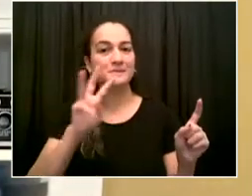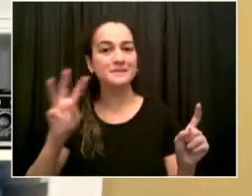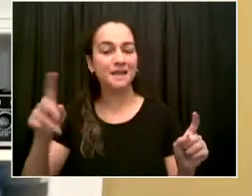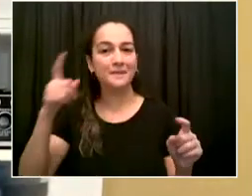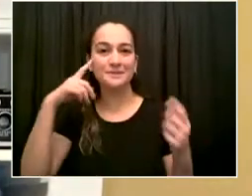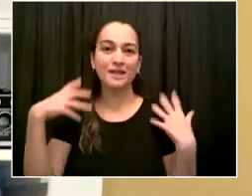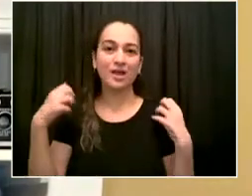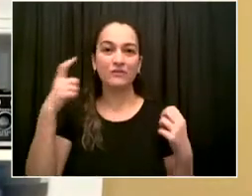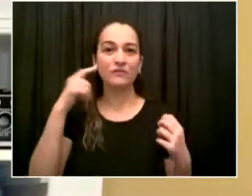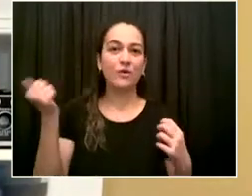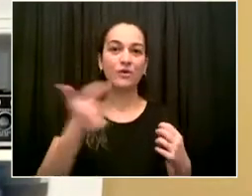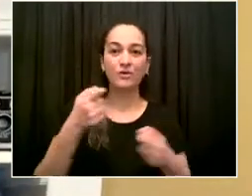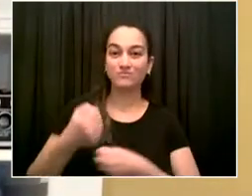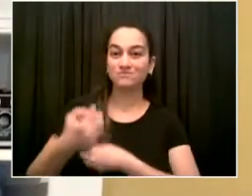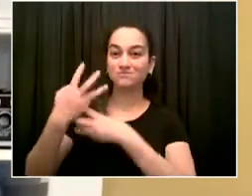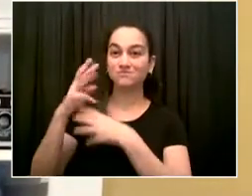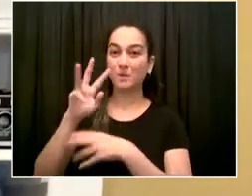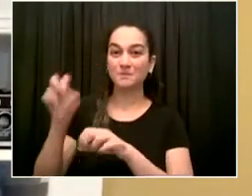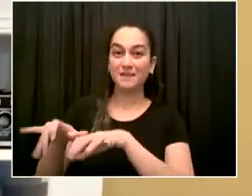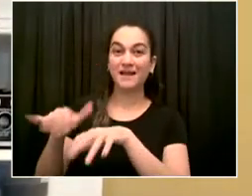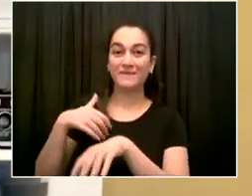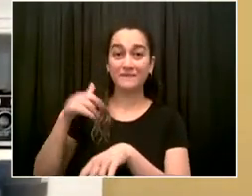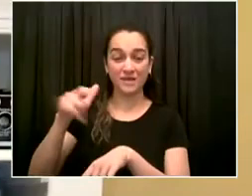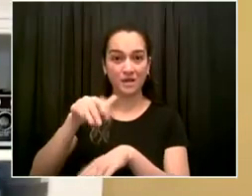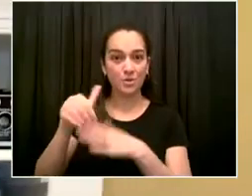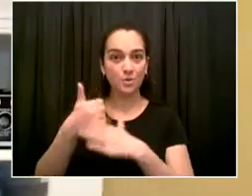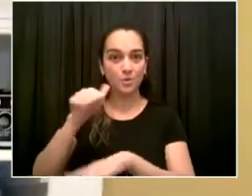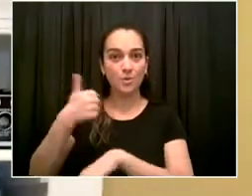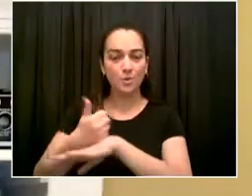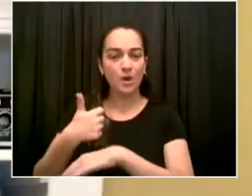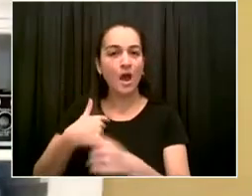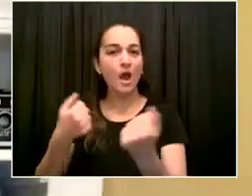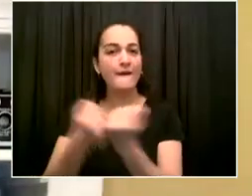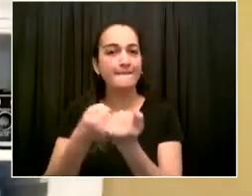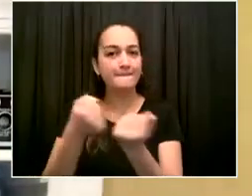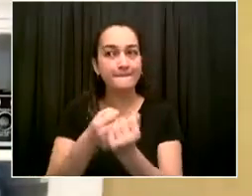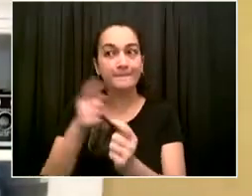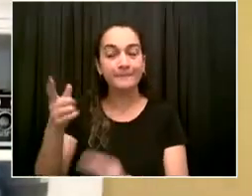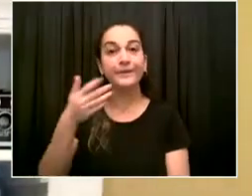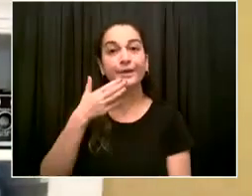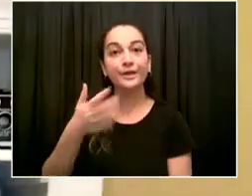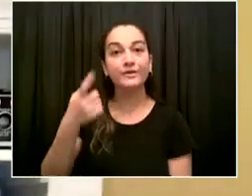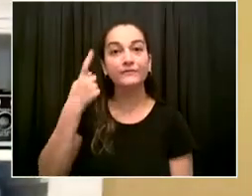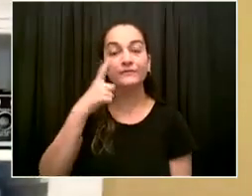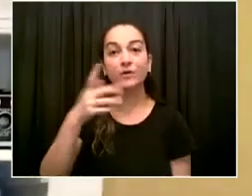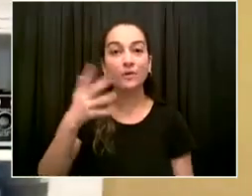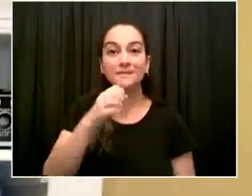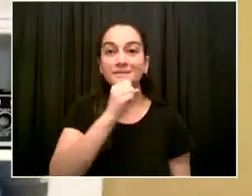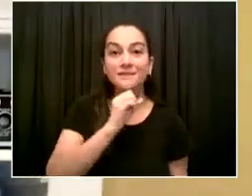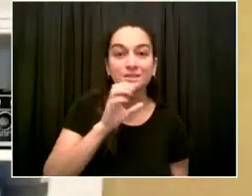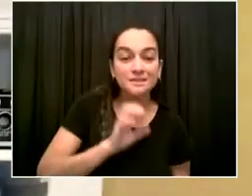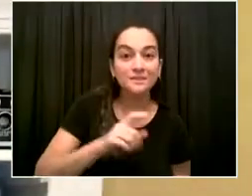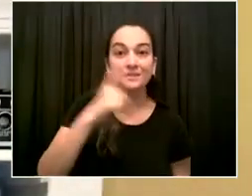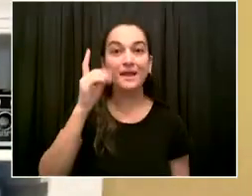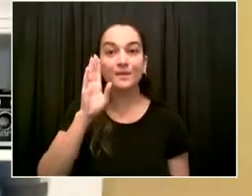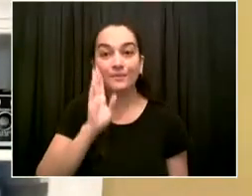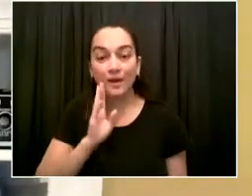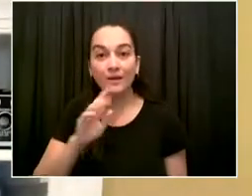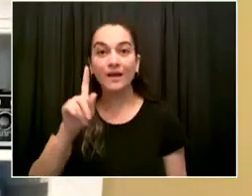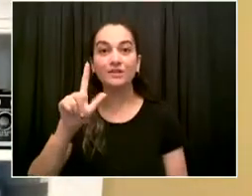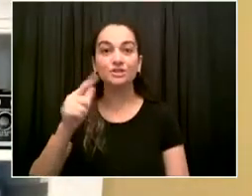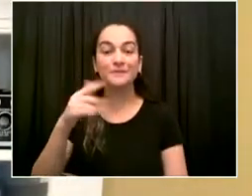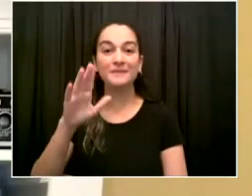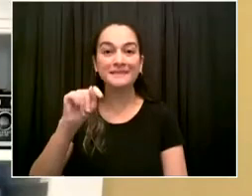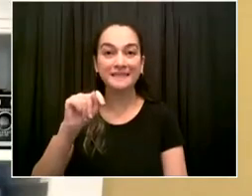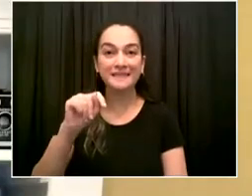plus to veterans to our elderly. I mean, it's very inclusive. And I'm just so excited that we were invited to